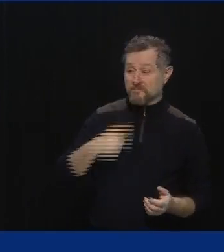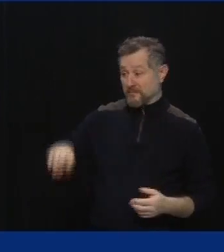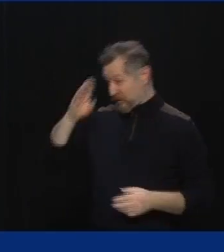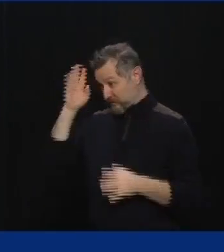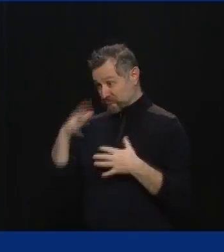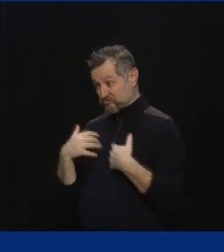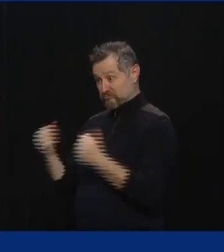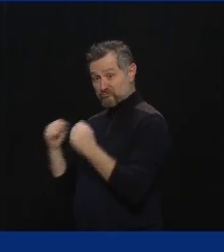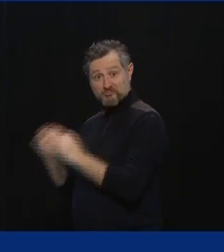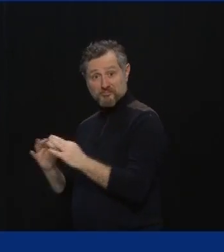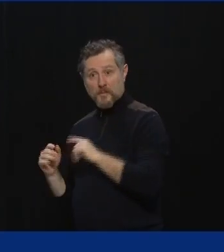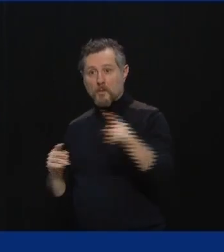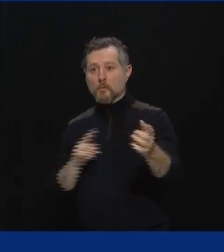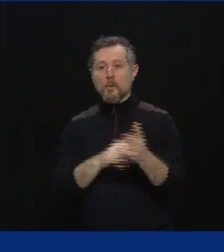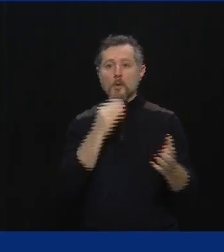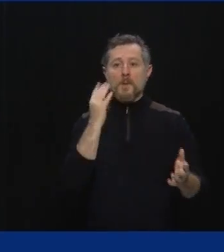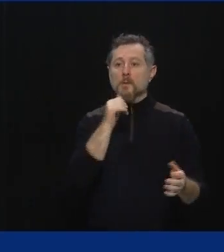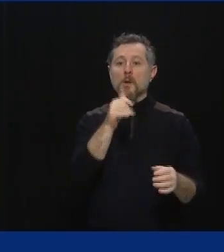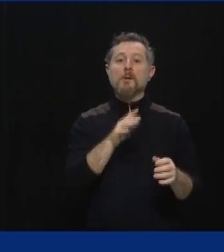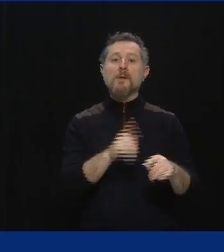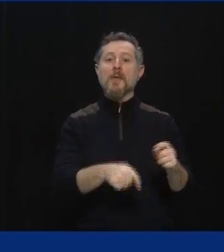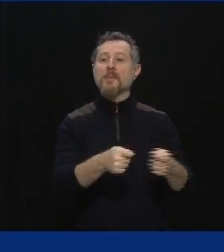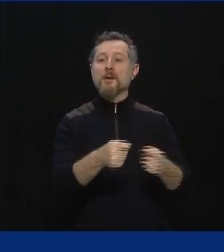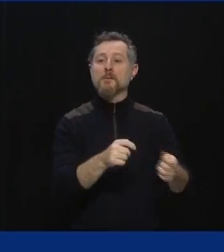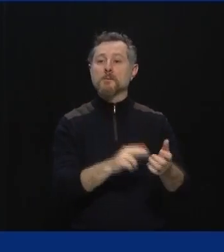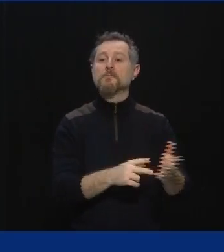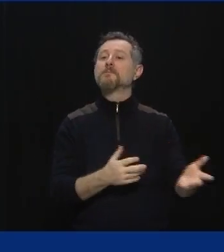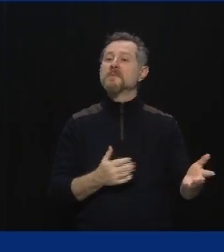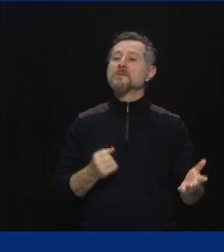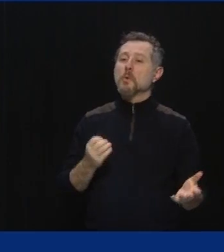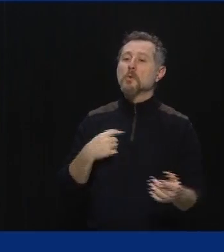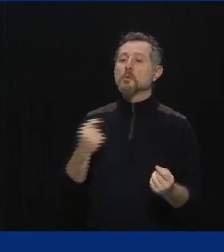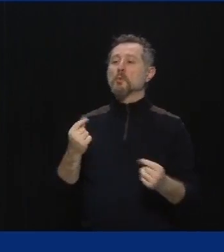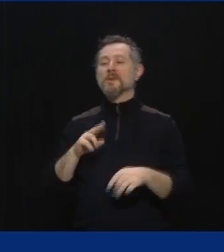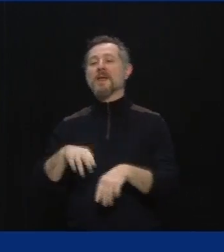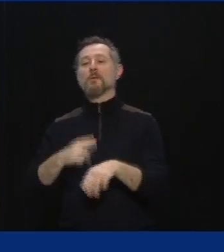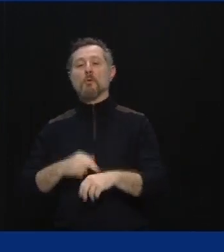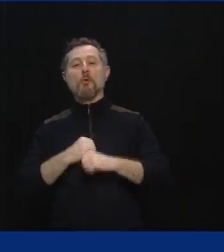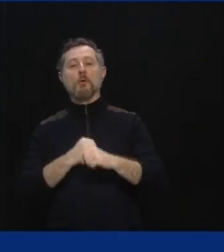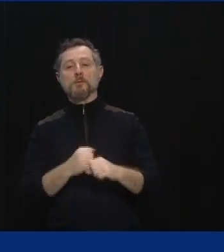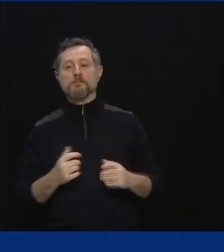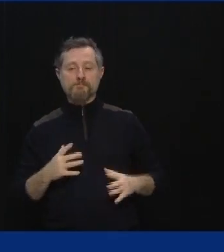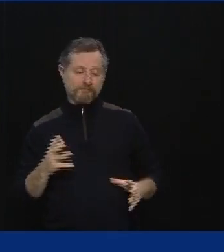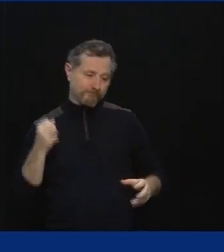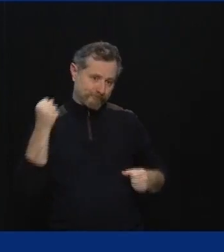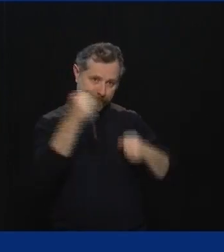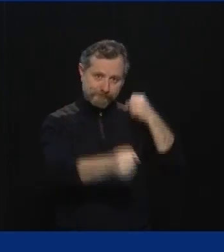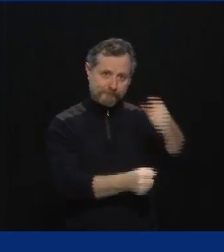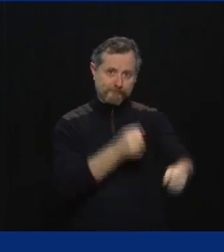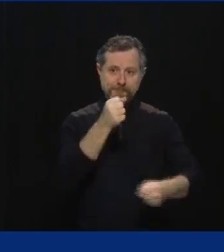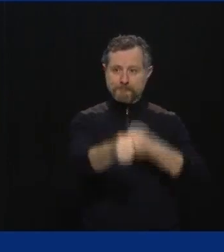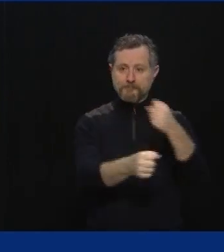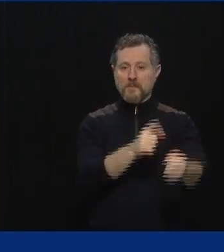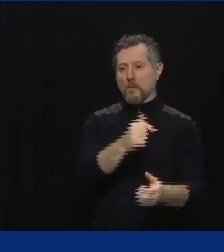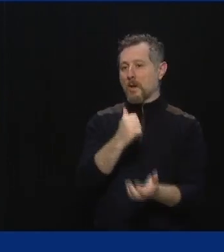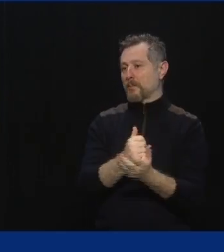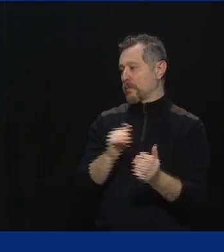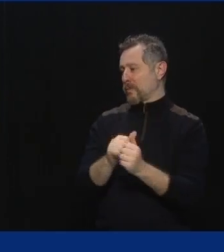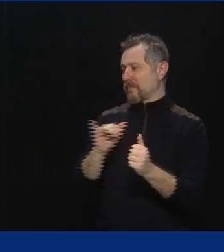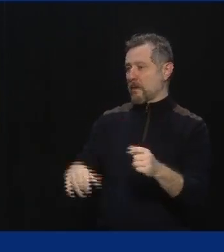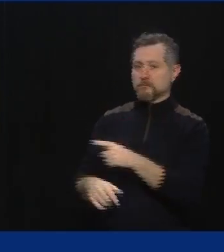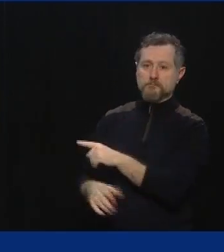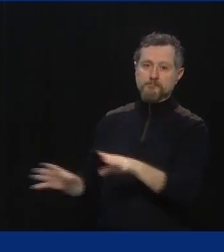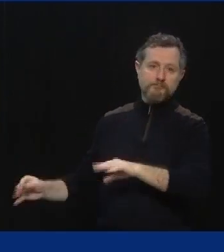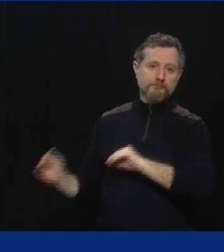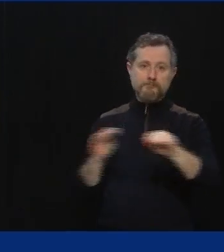because they didn't have the capacity. So I brought in the National Guard and some of the other healthcare providers to help in those facilities.